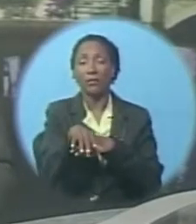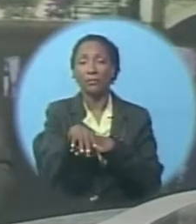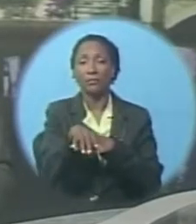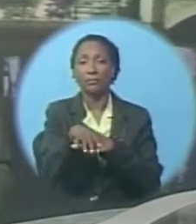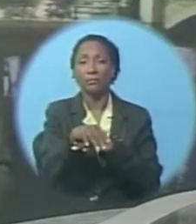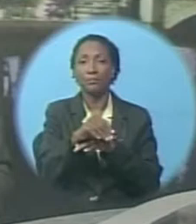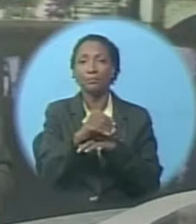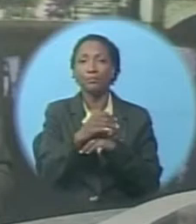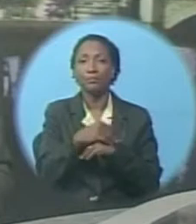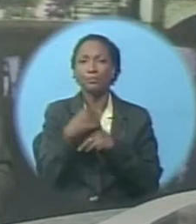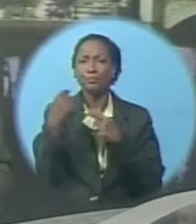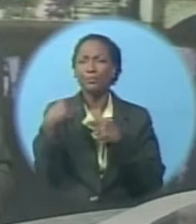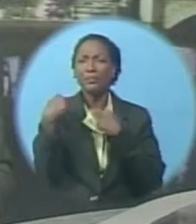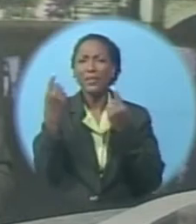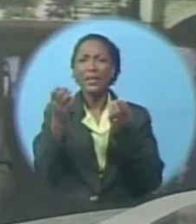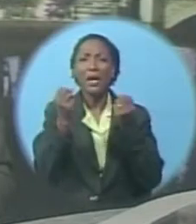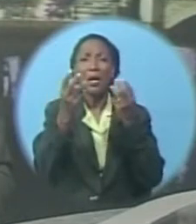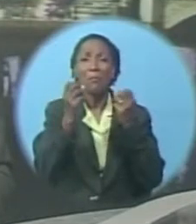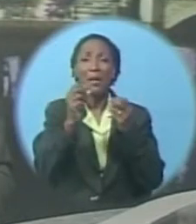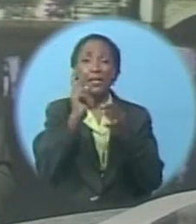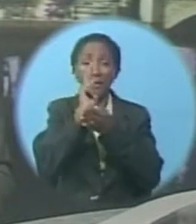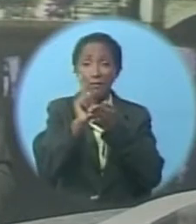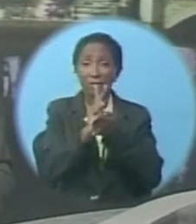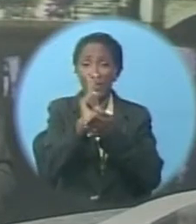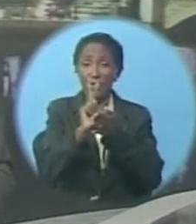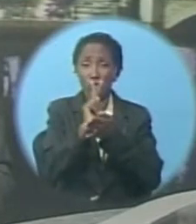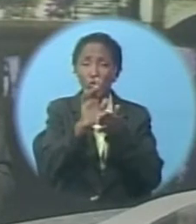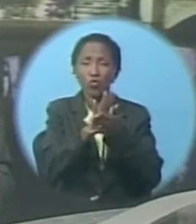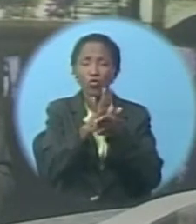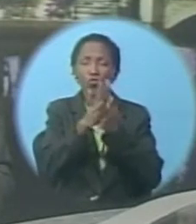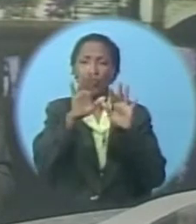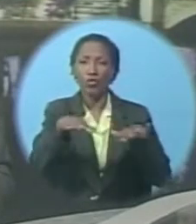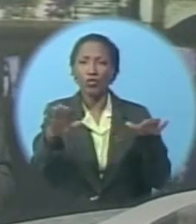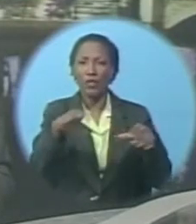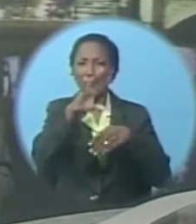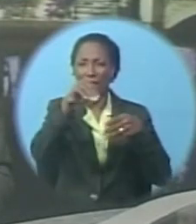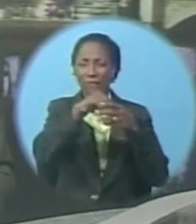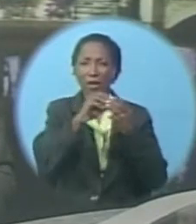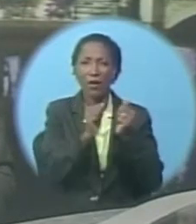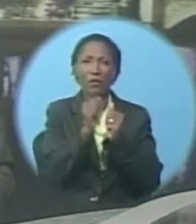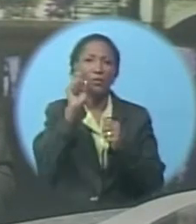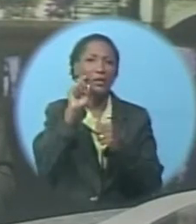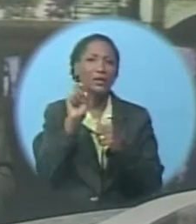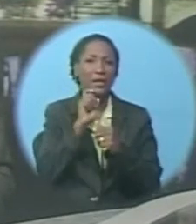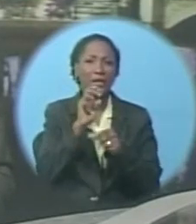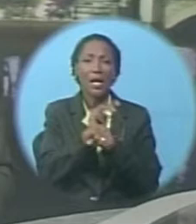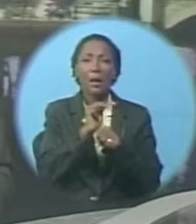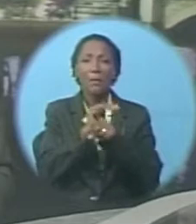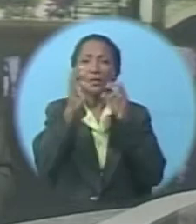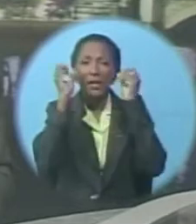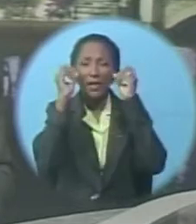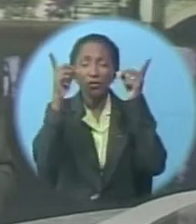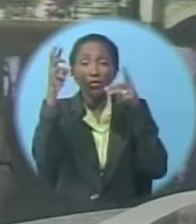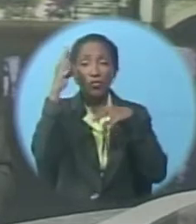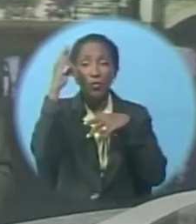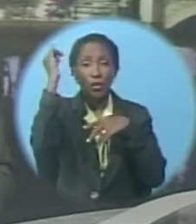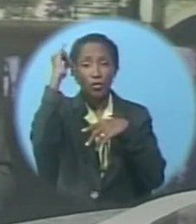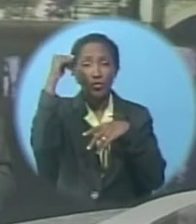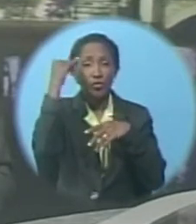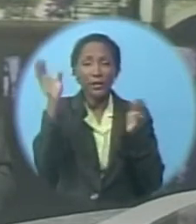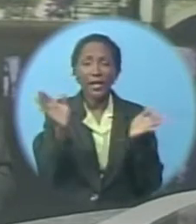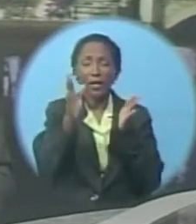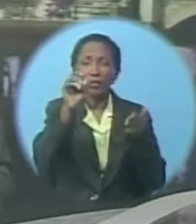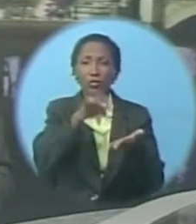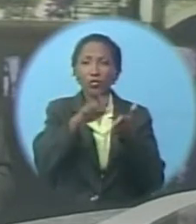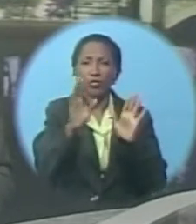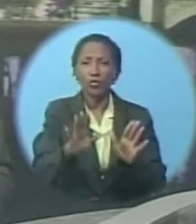wake of several videos being circulated with school children involved in sexual acts, Minister of Education Ronald Jones is encouraging